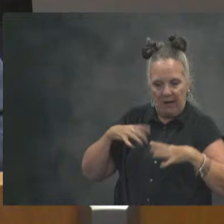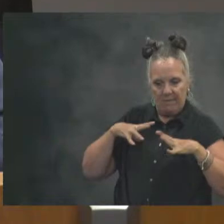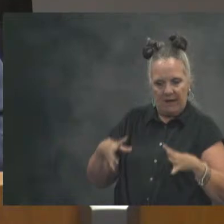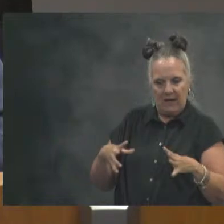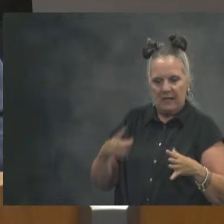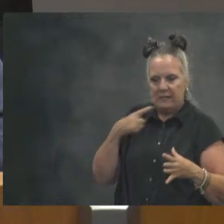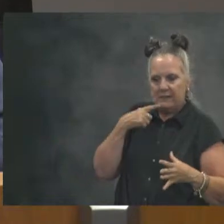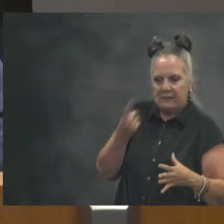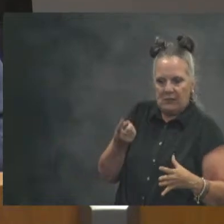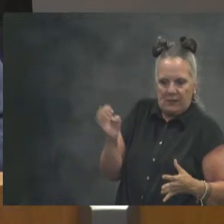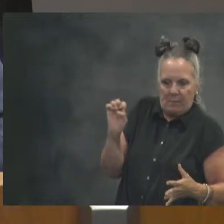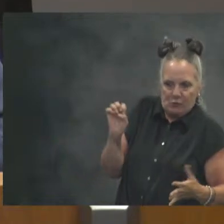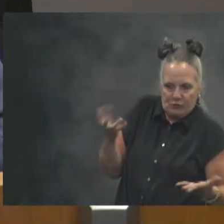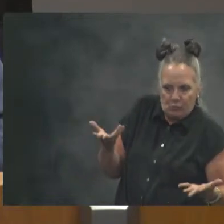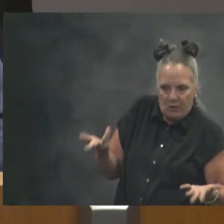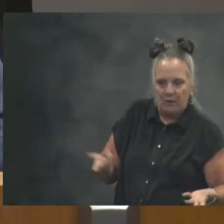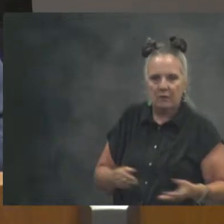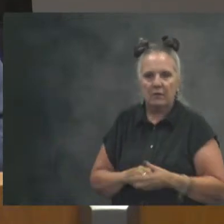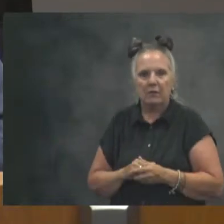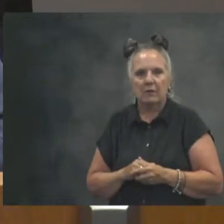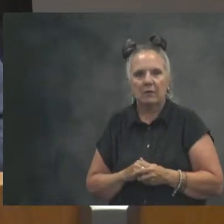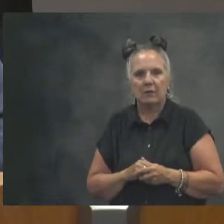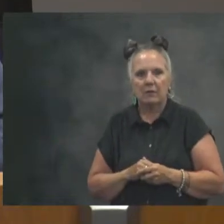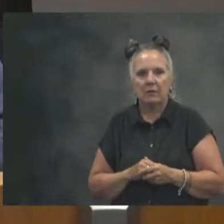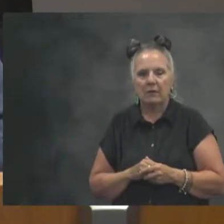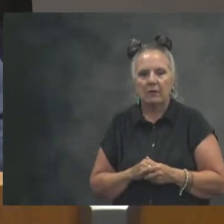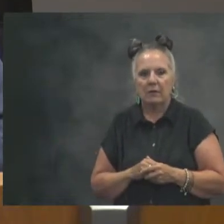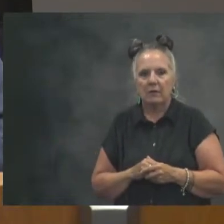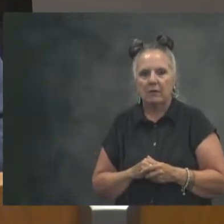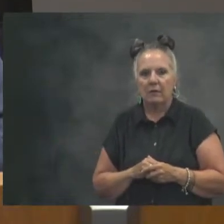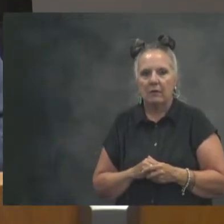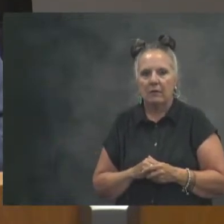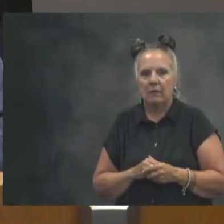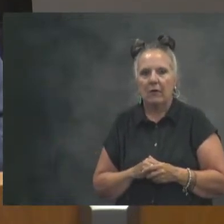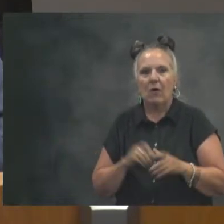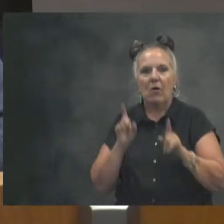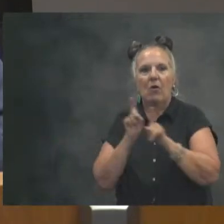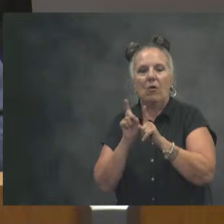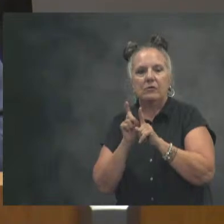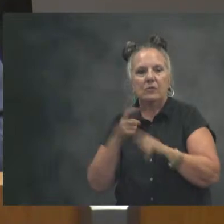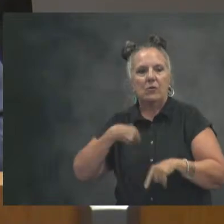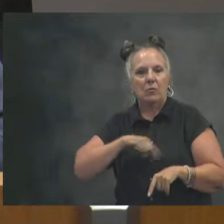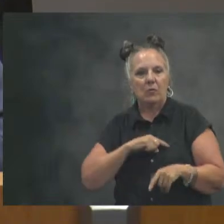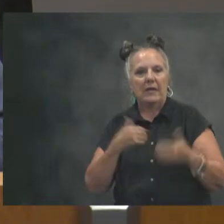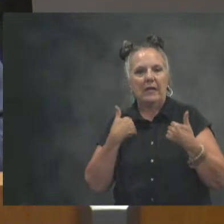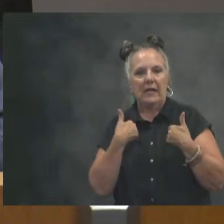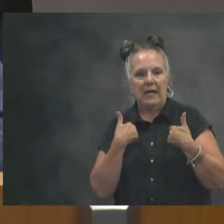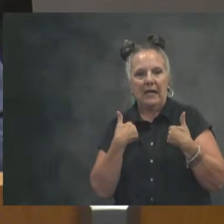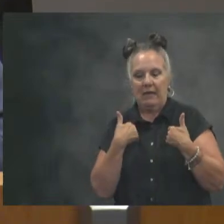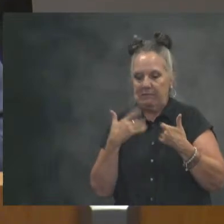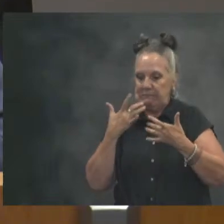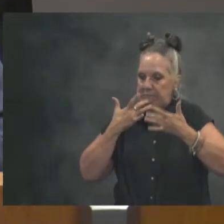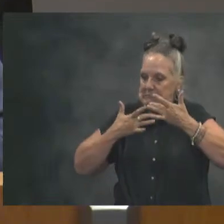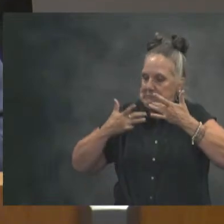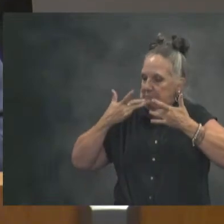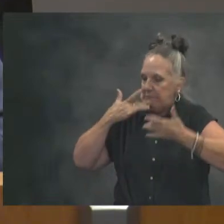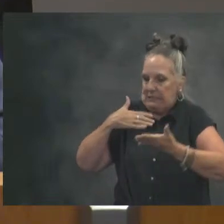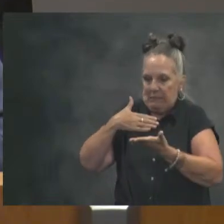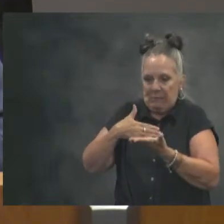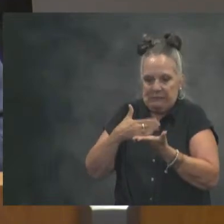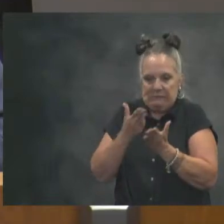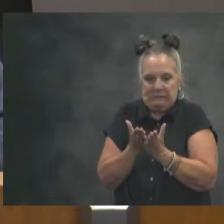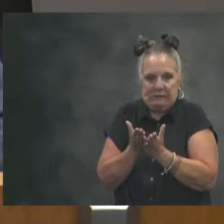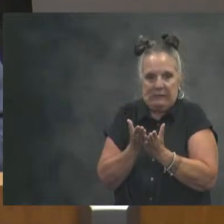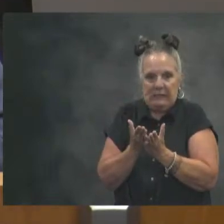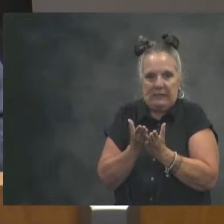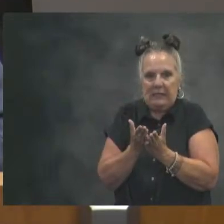us what the emergency is? And because we also have a bare bones budget, could you tell us what is